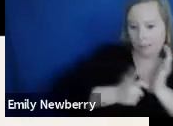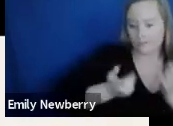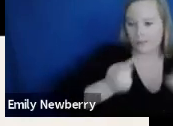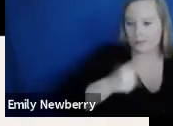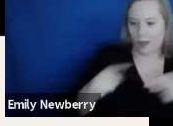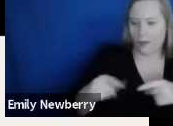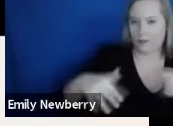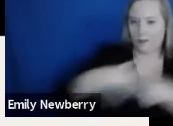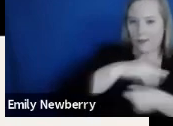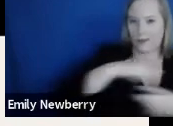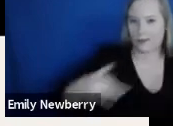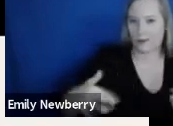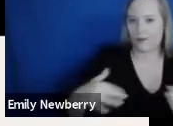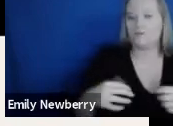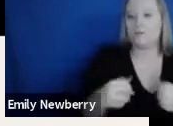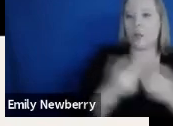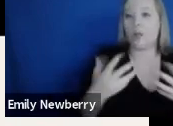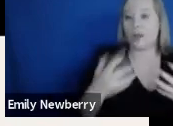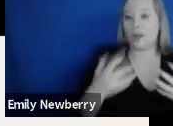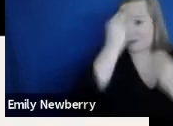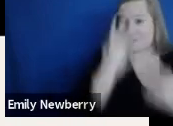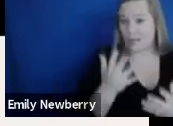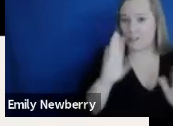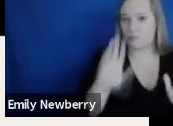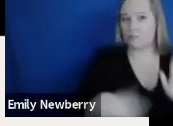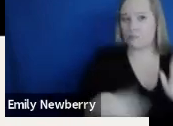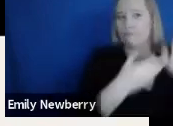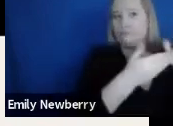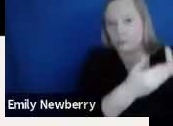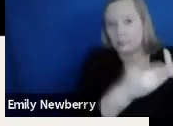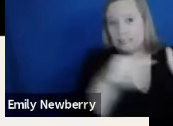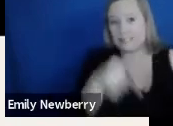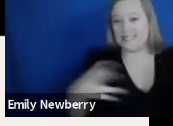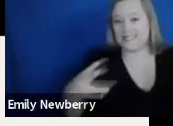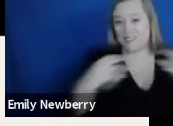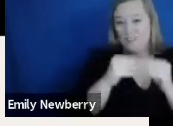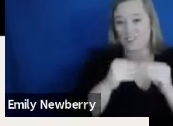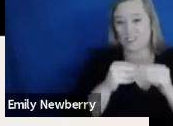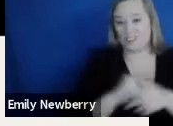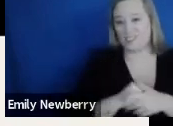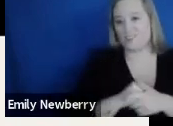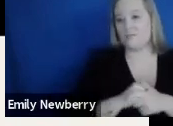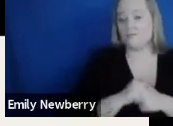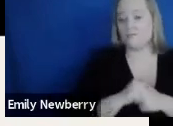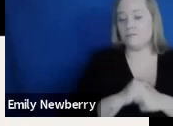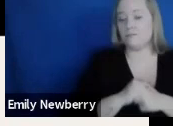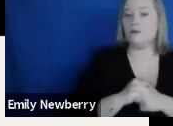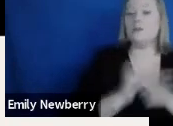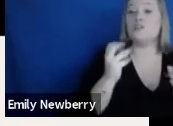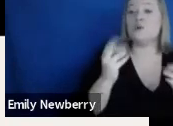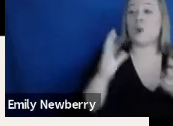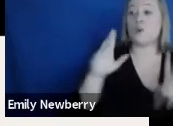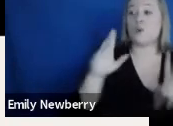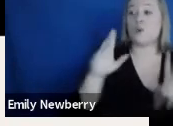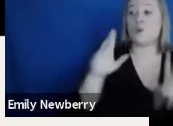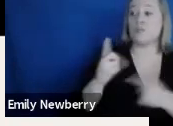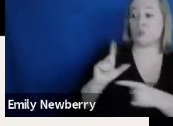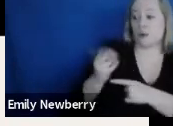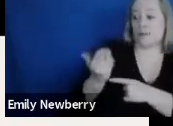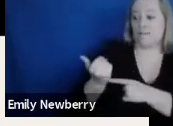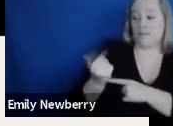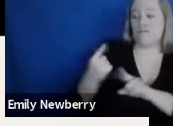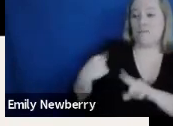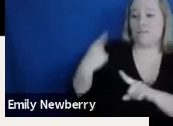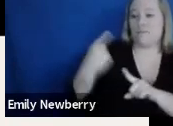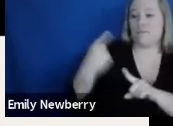that information and discoveries was presented at these conferences. So since 2015, there's been some good